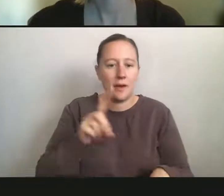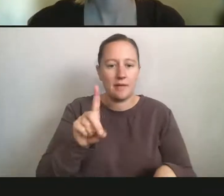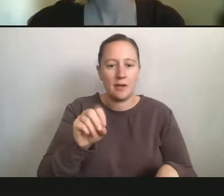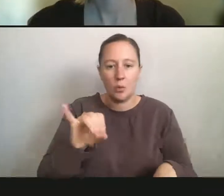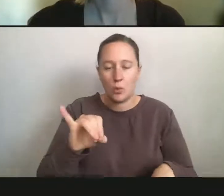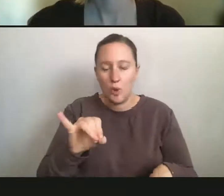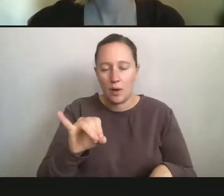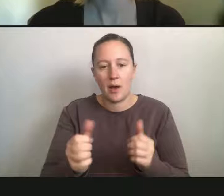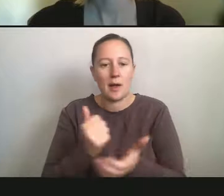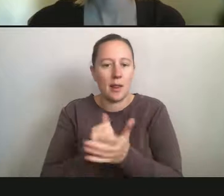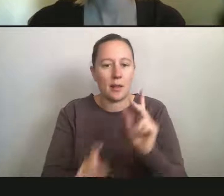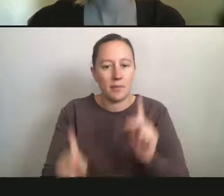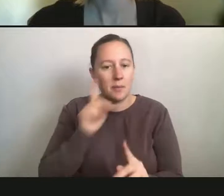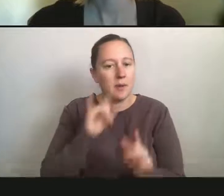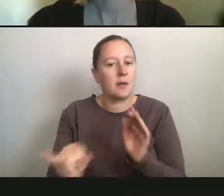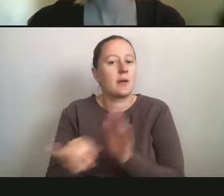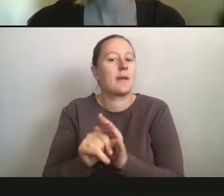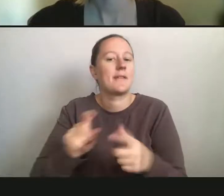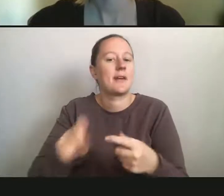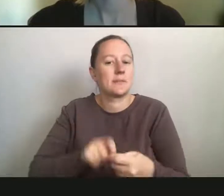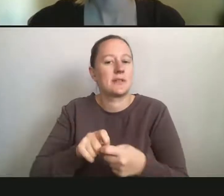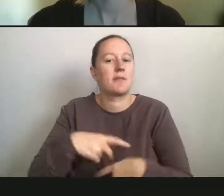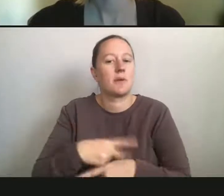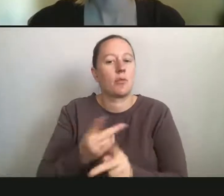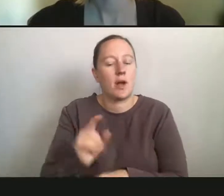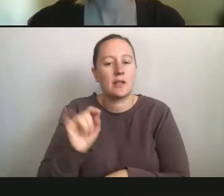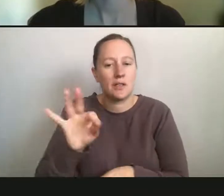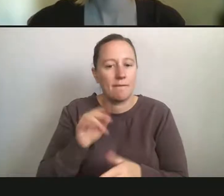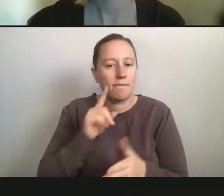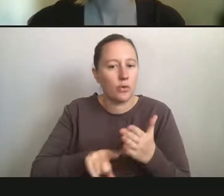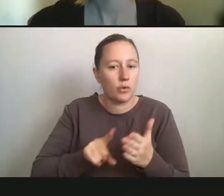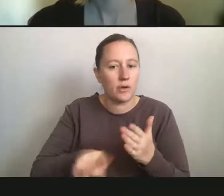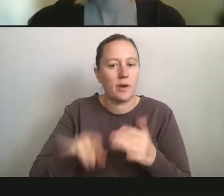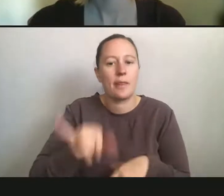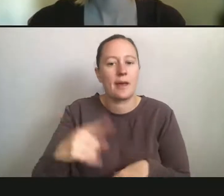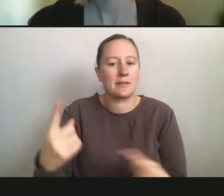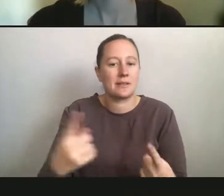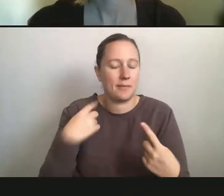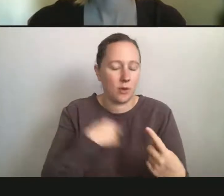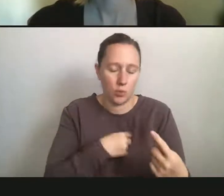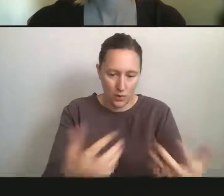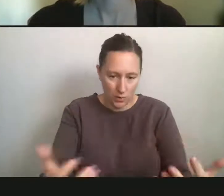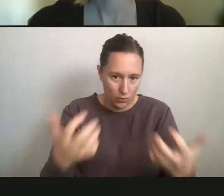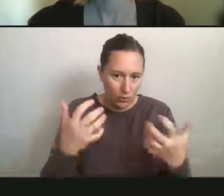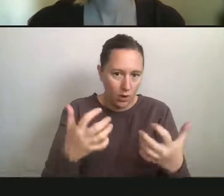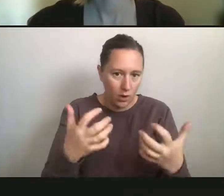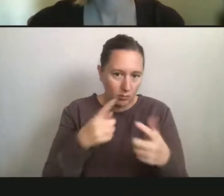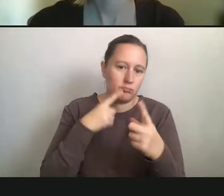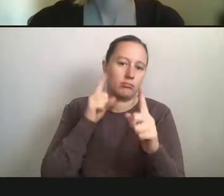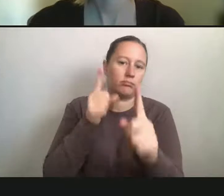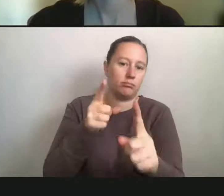find, the specific, kind of products of research, that's definitely something we're taking a very close look at.